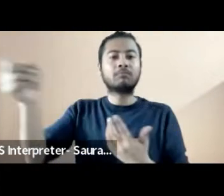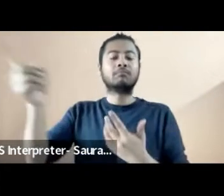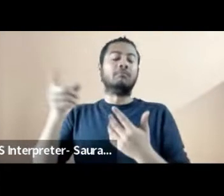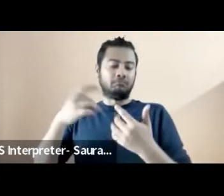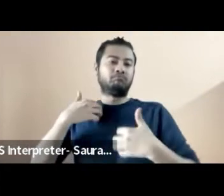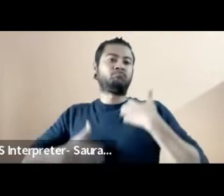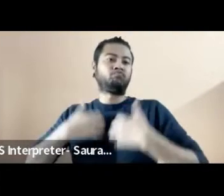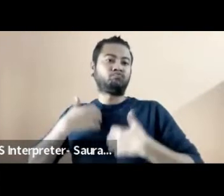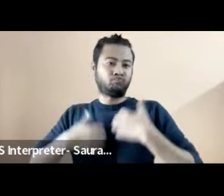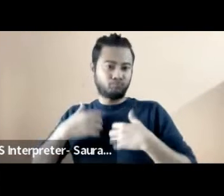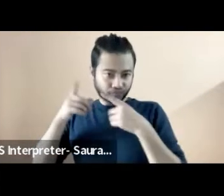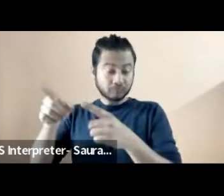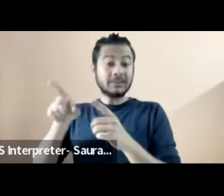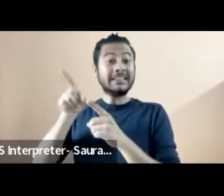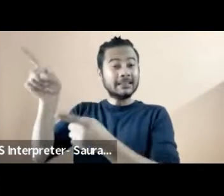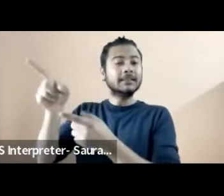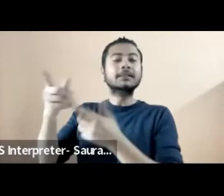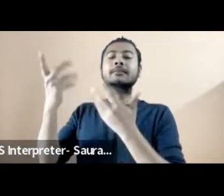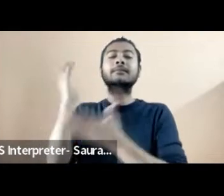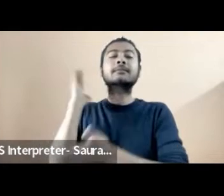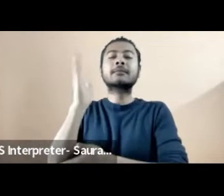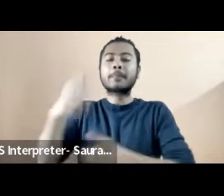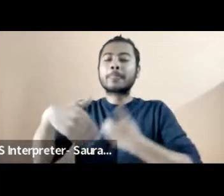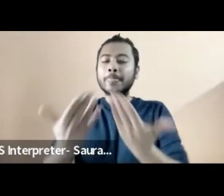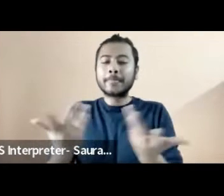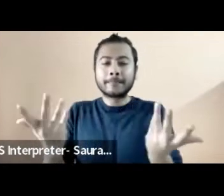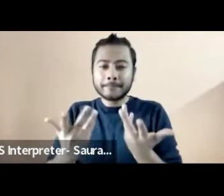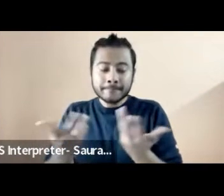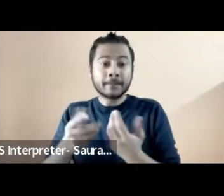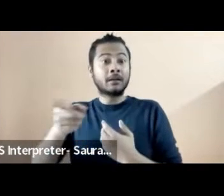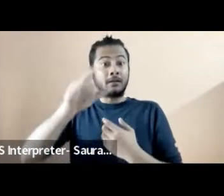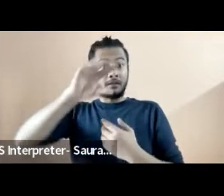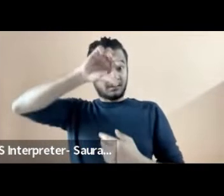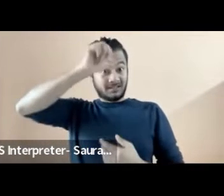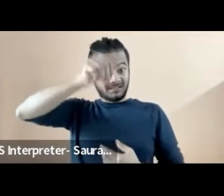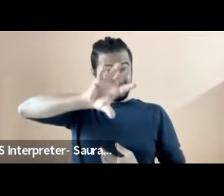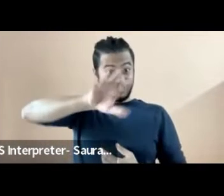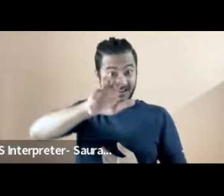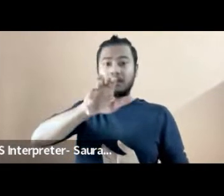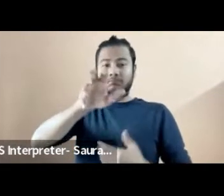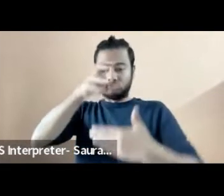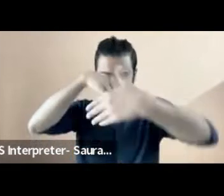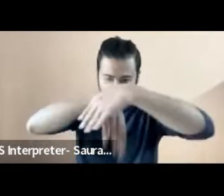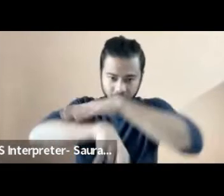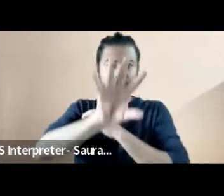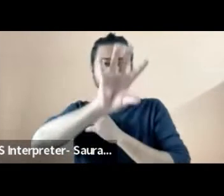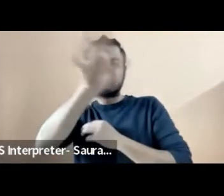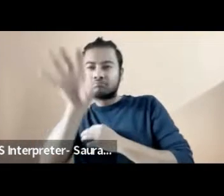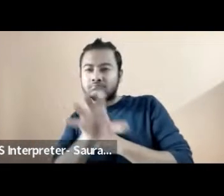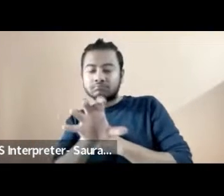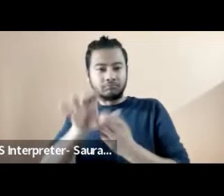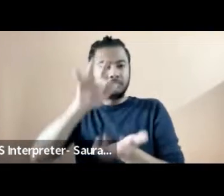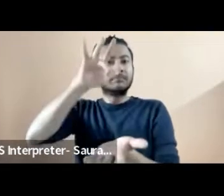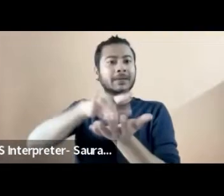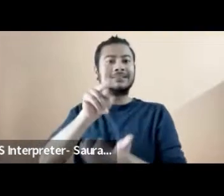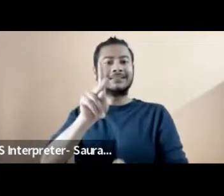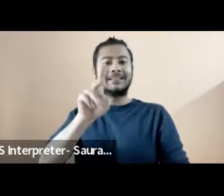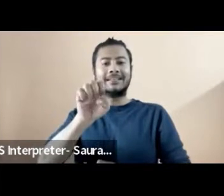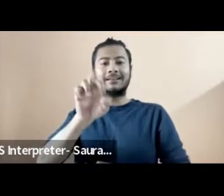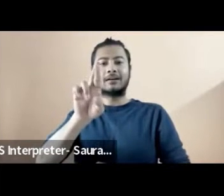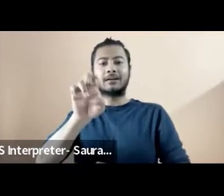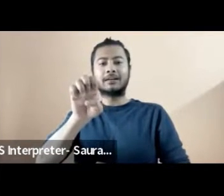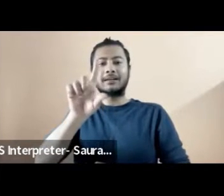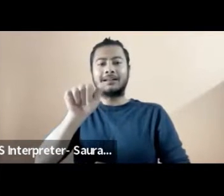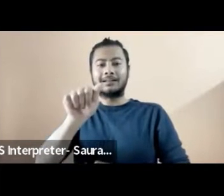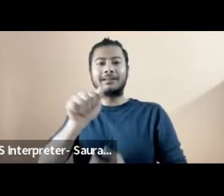dive, looking at experiences not at the national level, but at the state level in Kerala. So over to Hari for